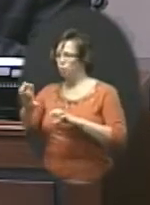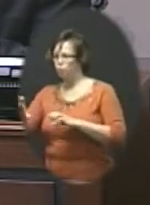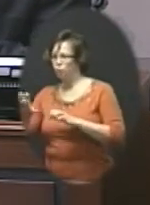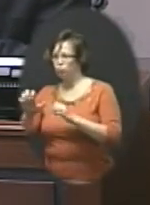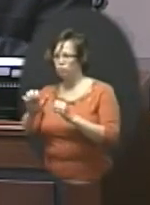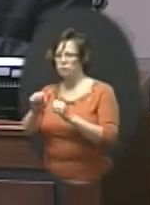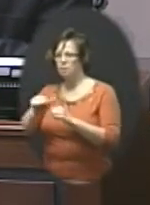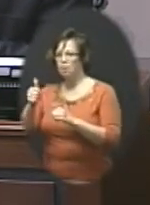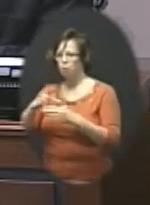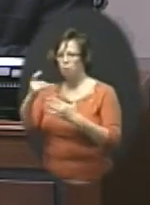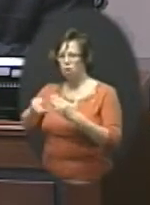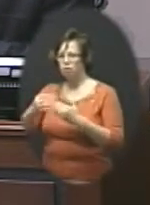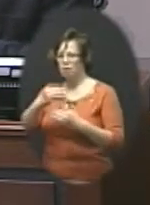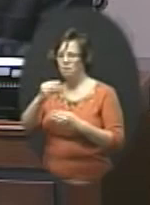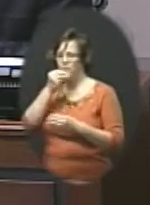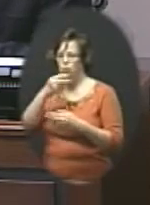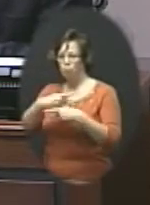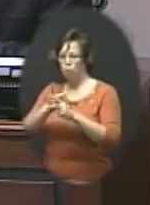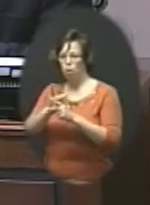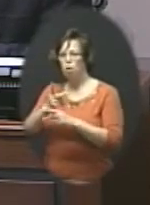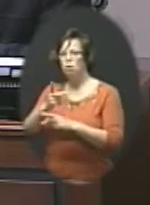outdoor projects and food production